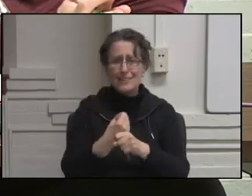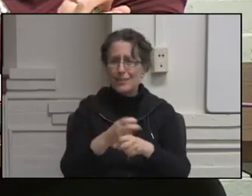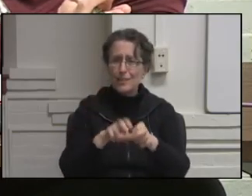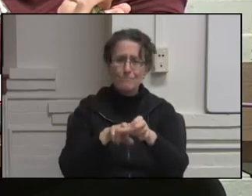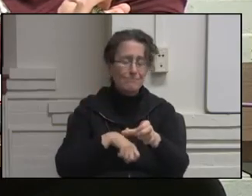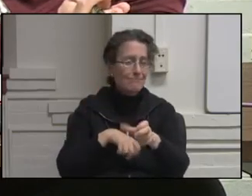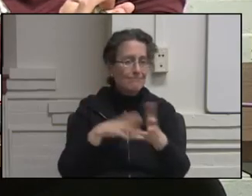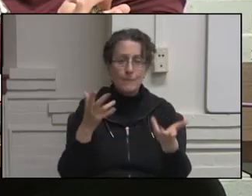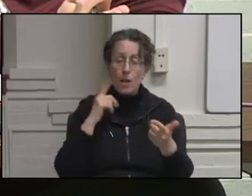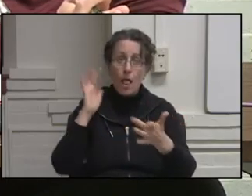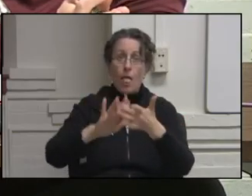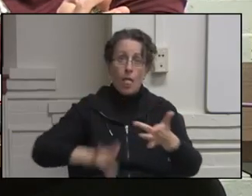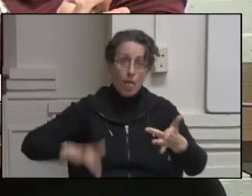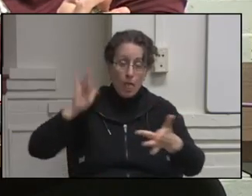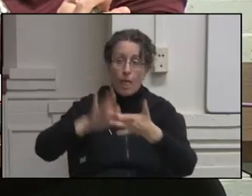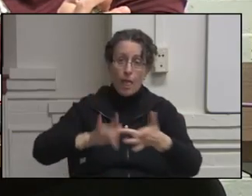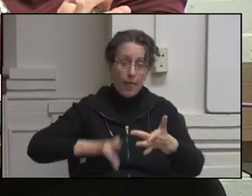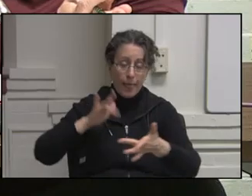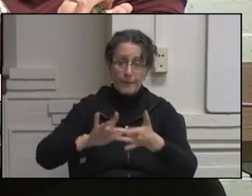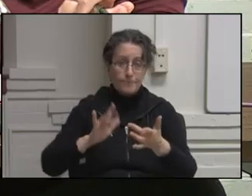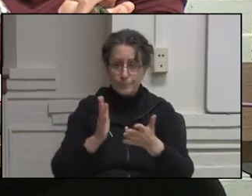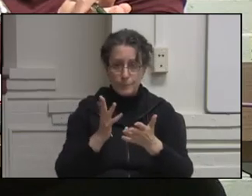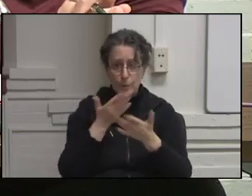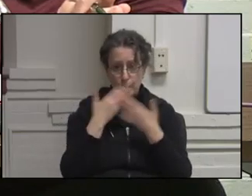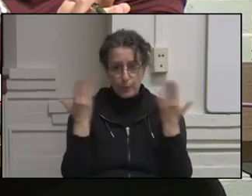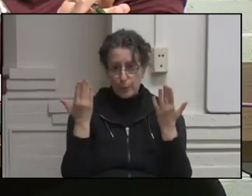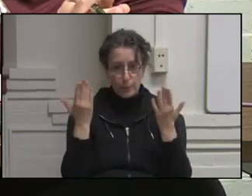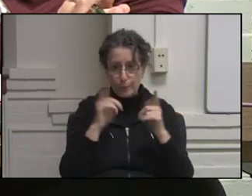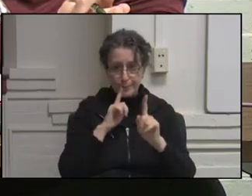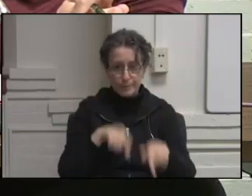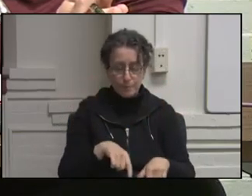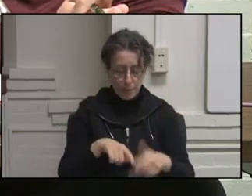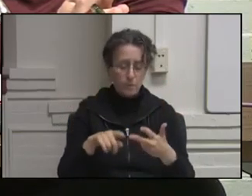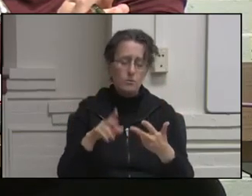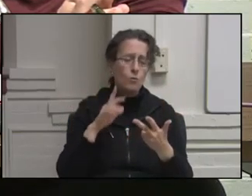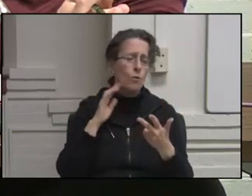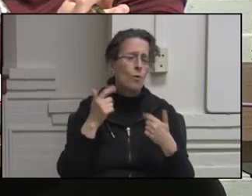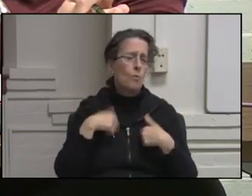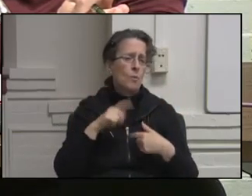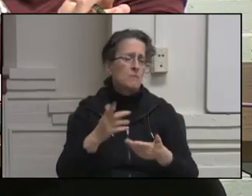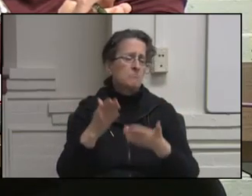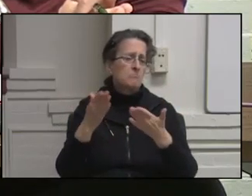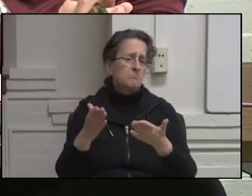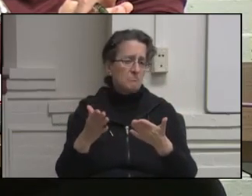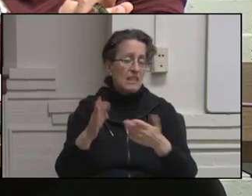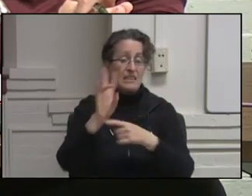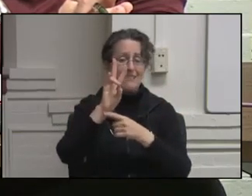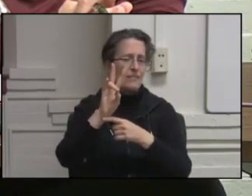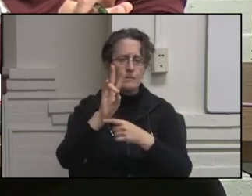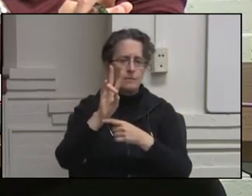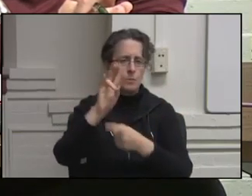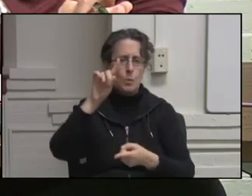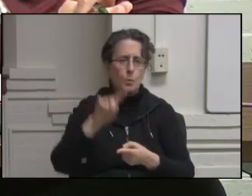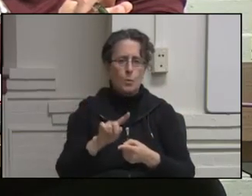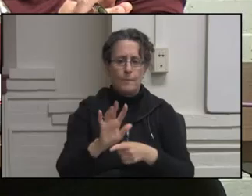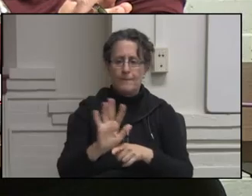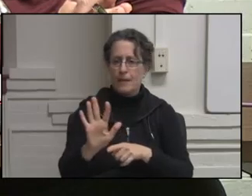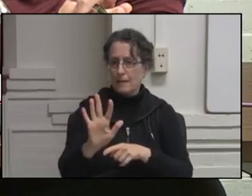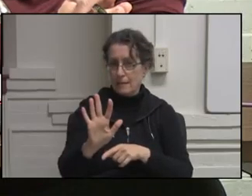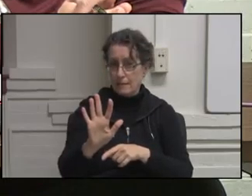We've reached out and still no responses. So we'd like to reduce from 7 to 5 if you can make